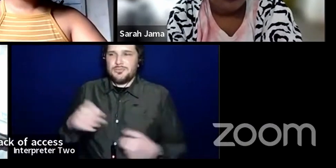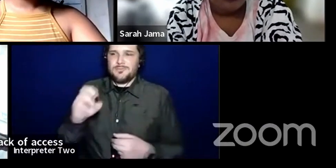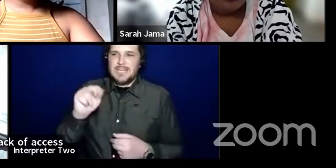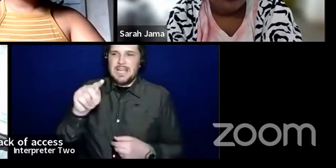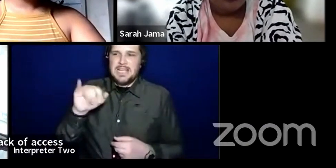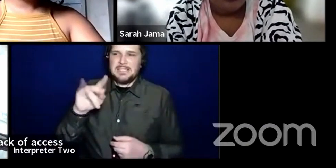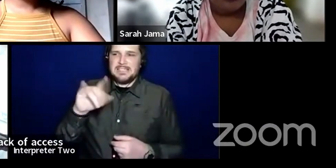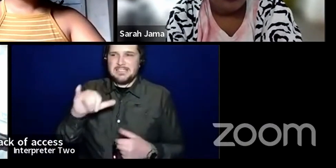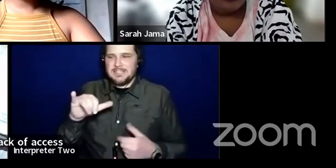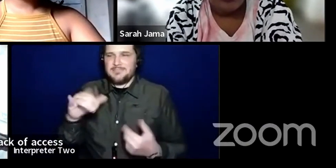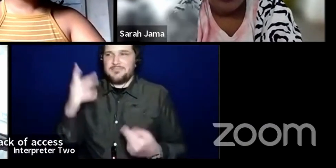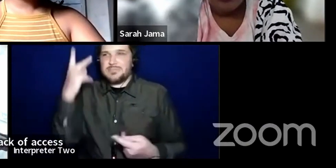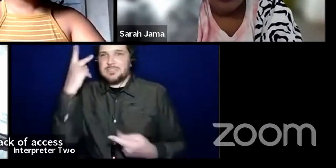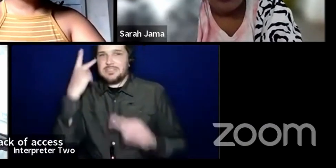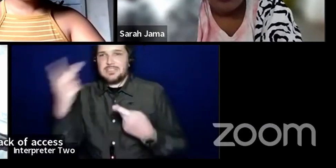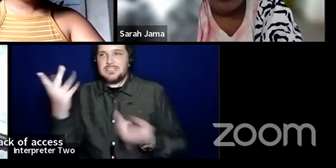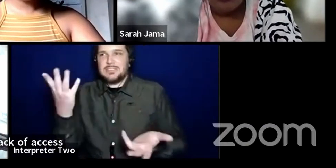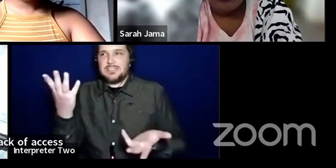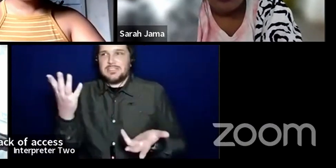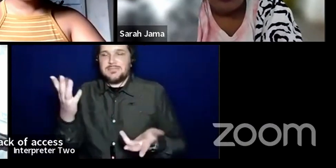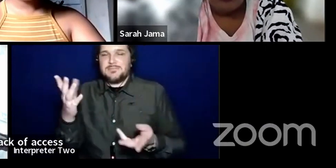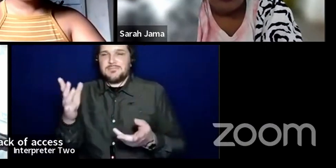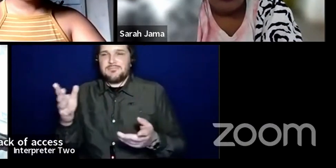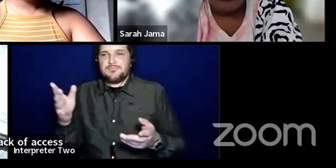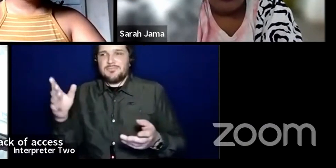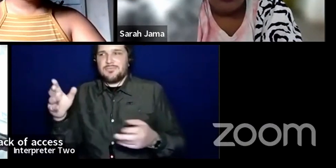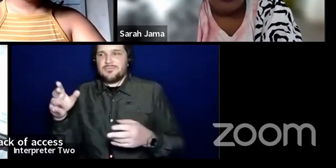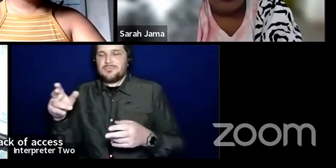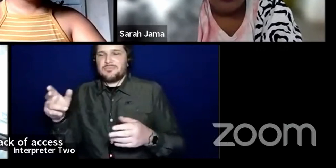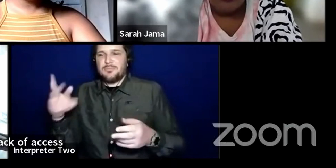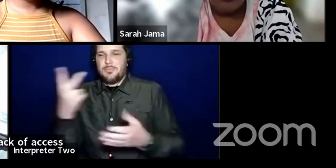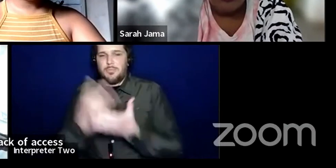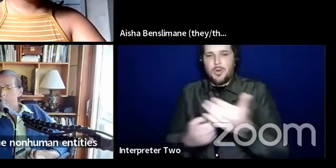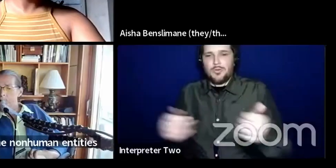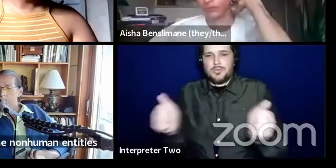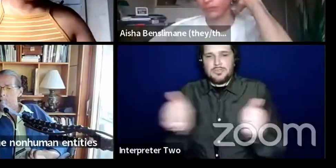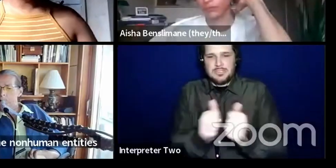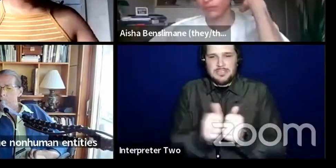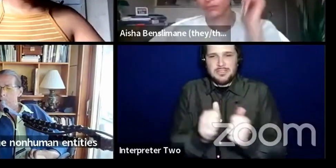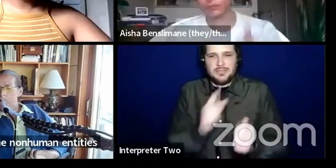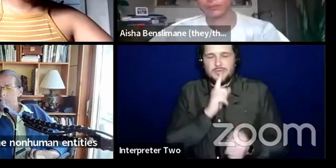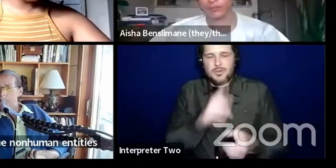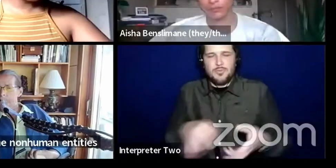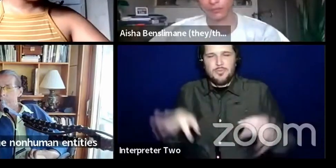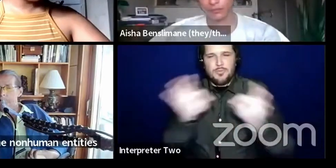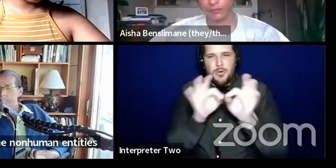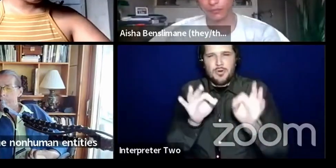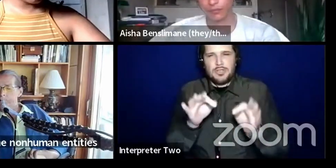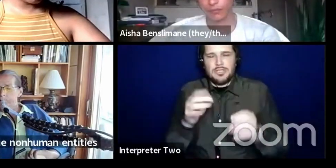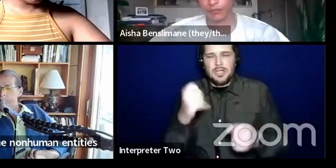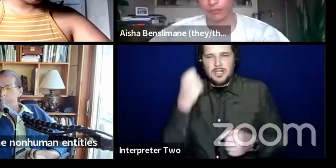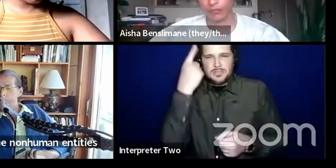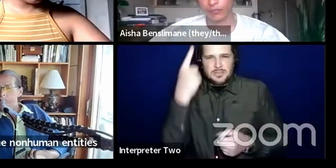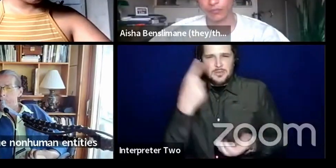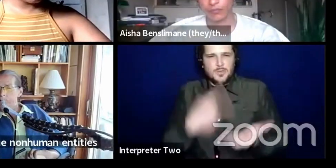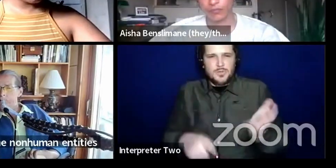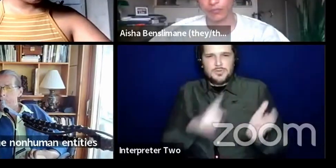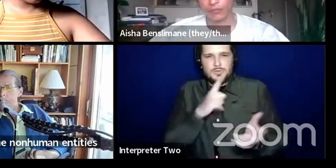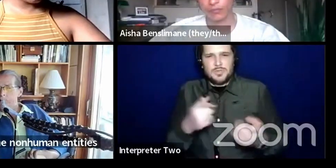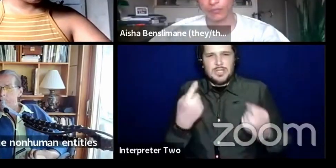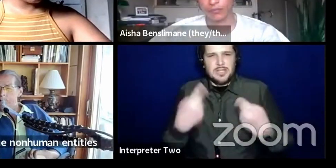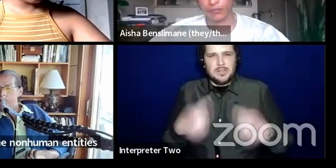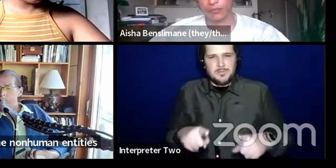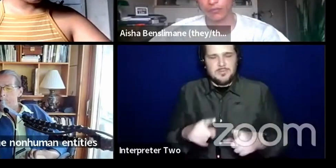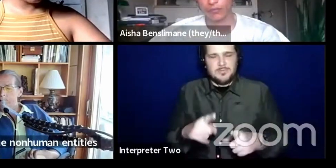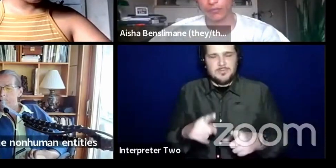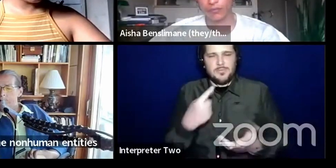And so like seeing those side by side, I think is really important to contextualize what is going on and what the